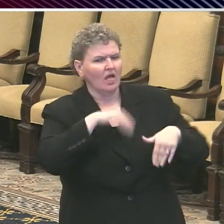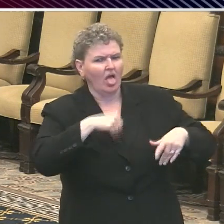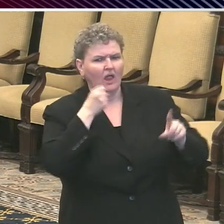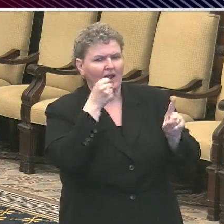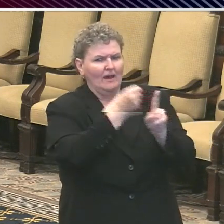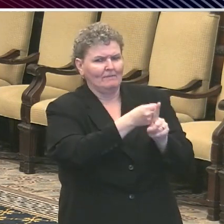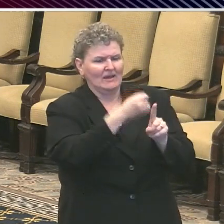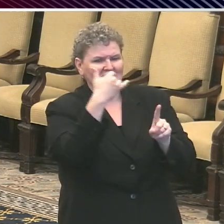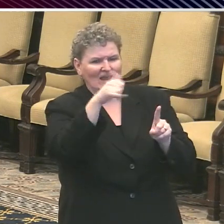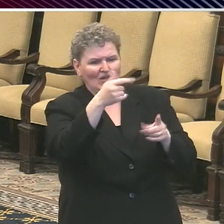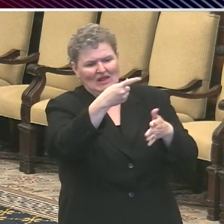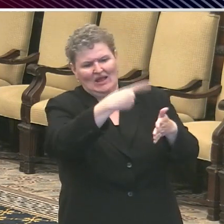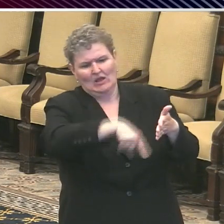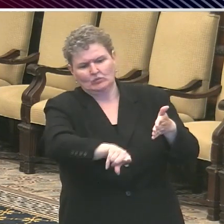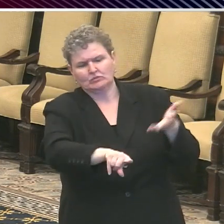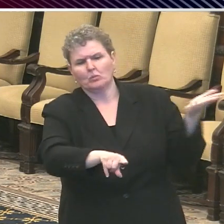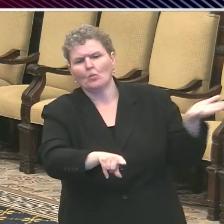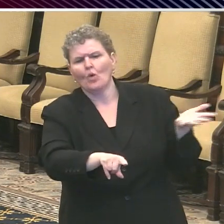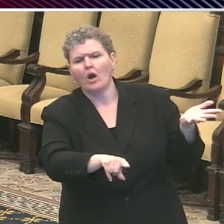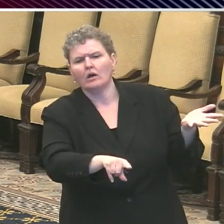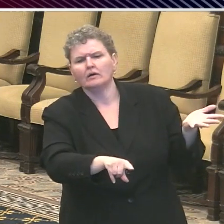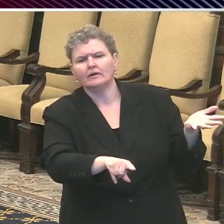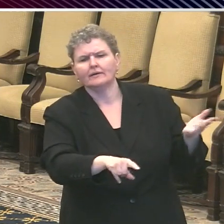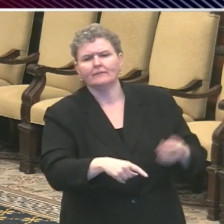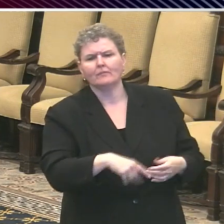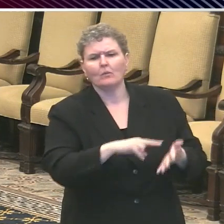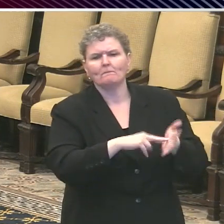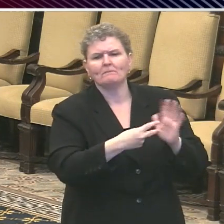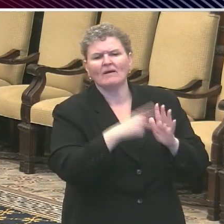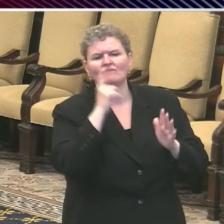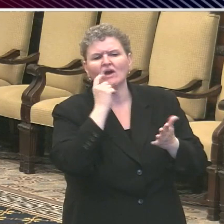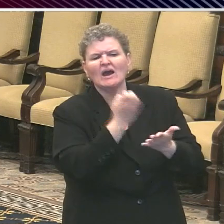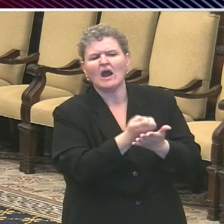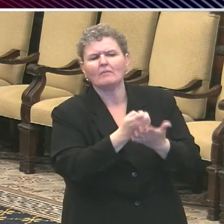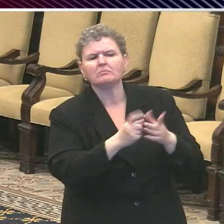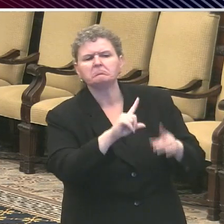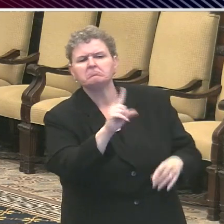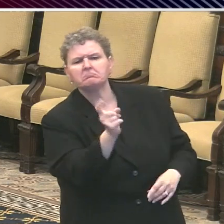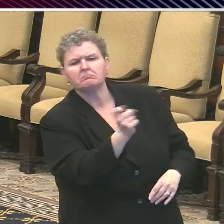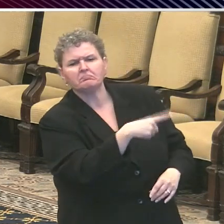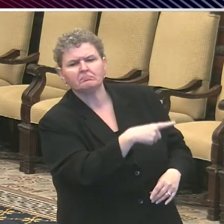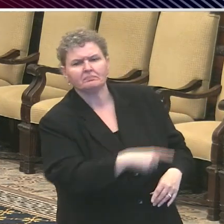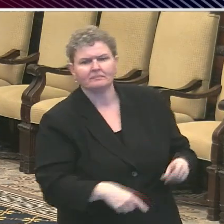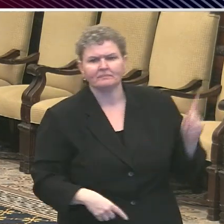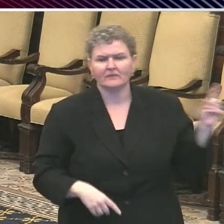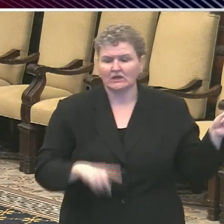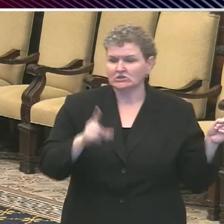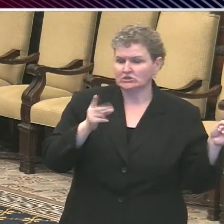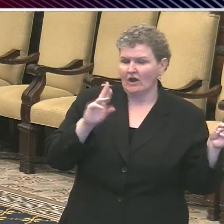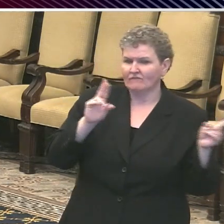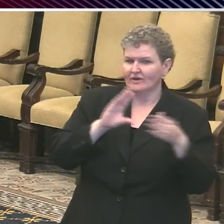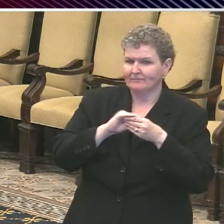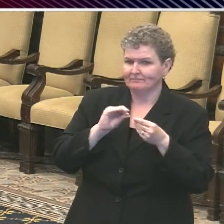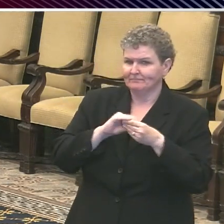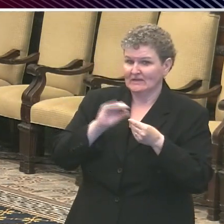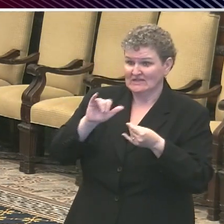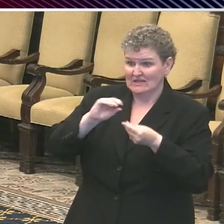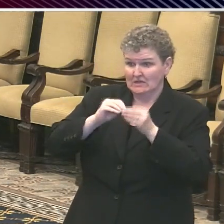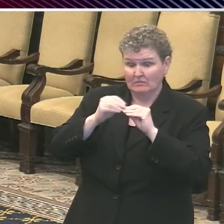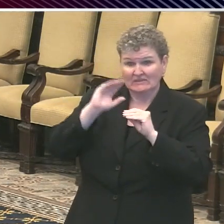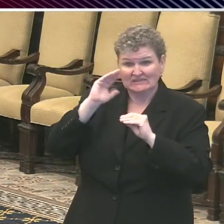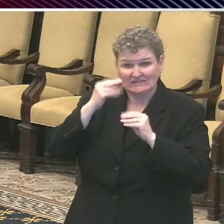for Brian or even the mayor on this. And what would that mean for the economy? Well, I would simply say that, if the numbers continue to go down, we will go